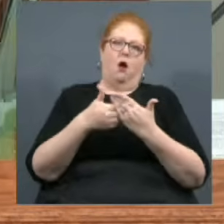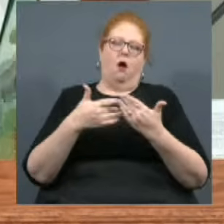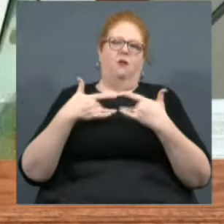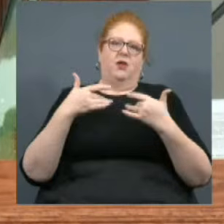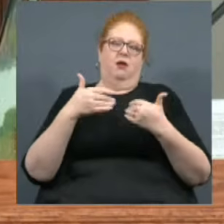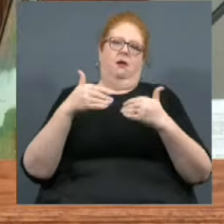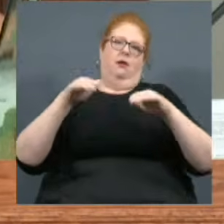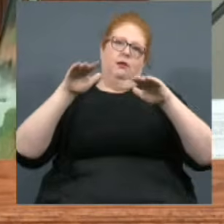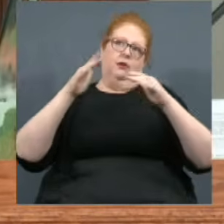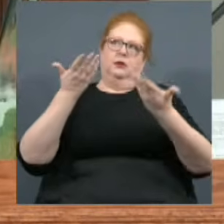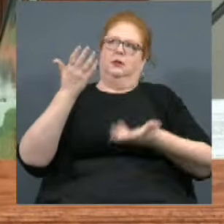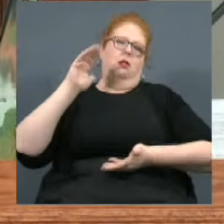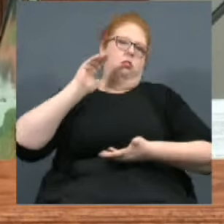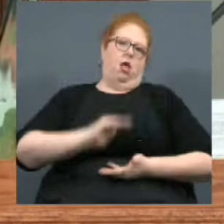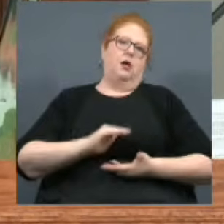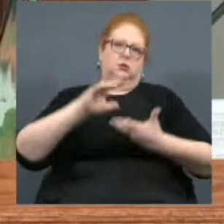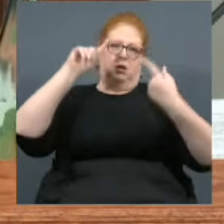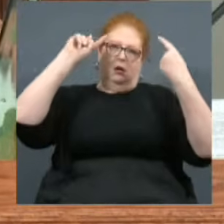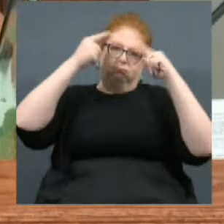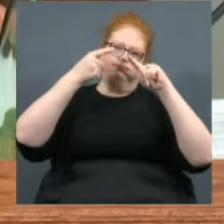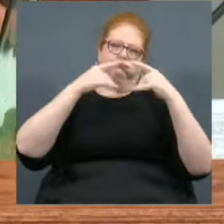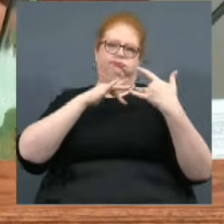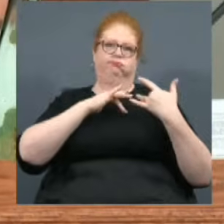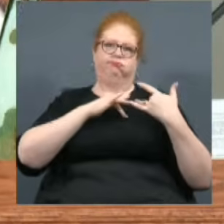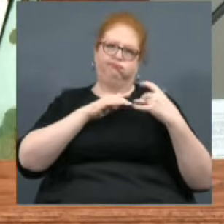when you come to the board asking for $6.5 million,